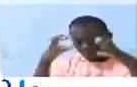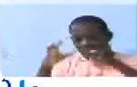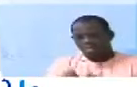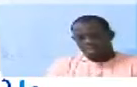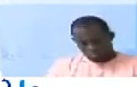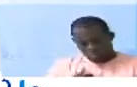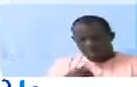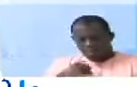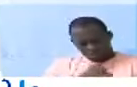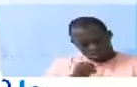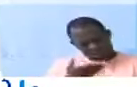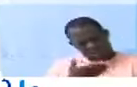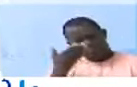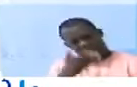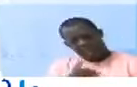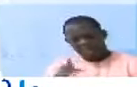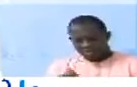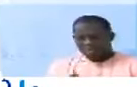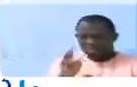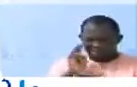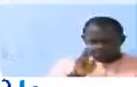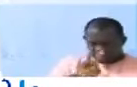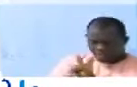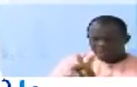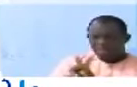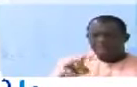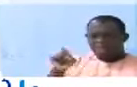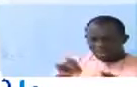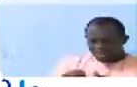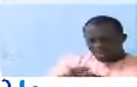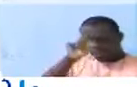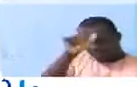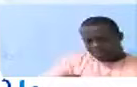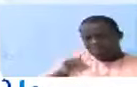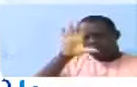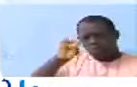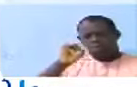I witnessed it. It's the same person who did it.